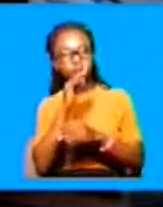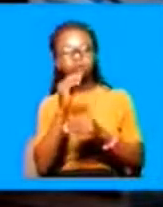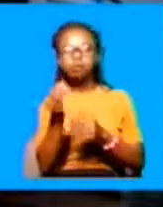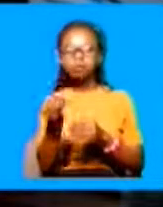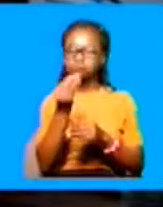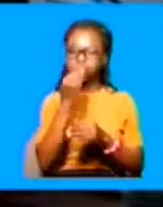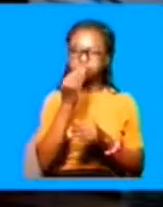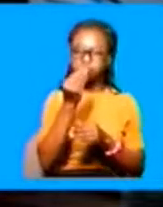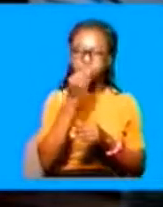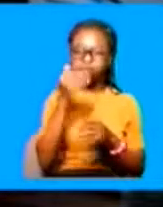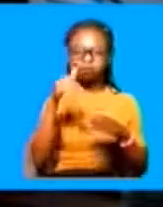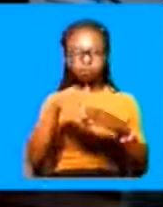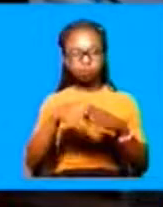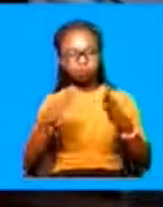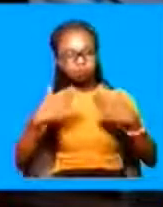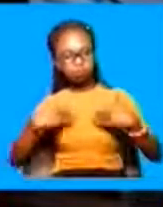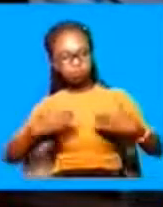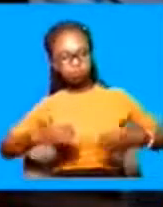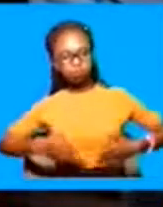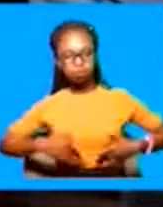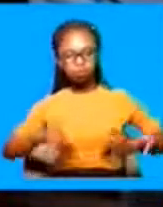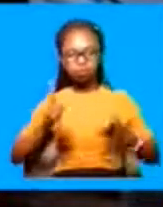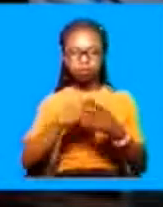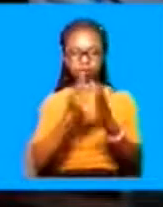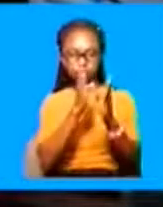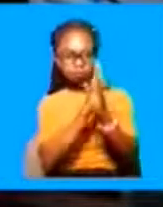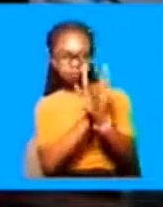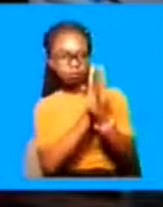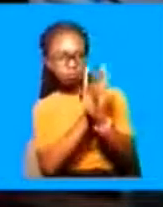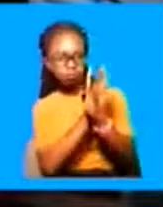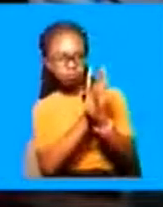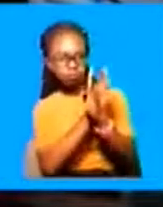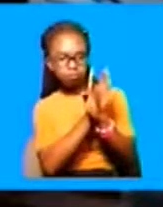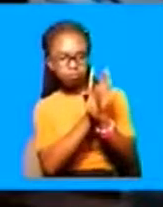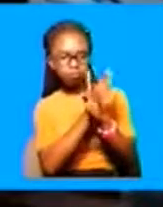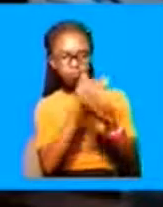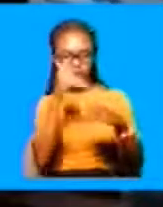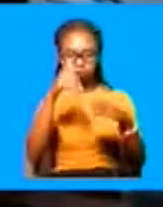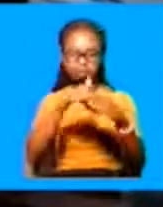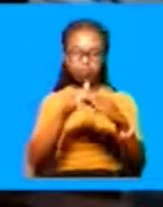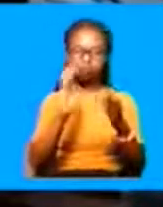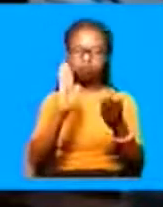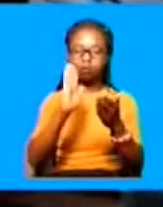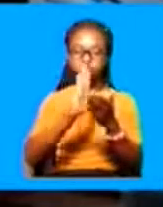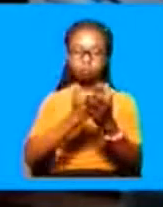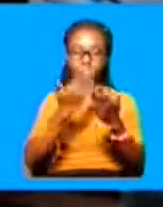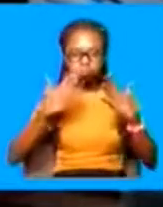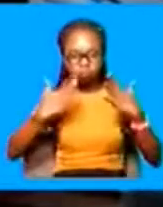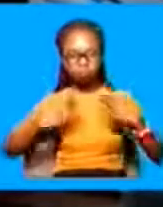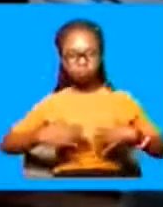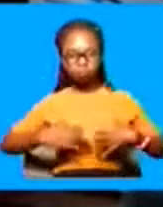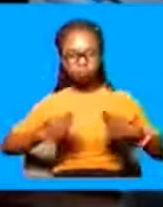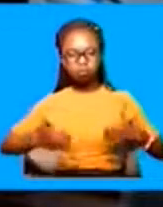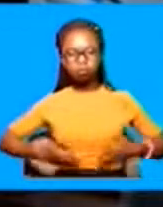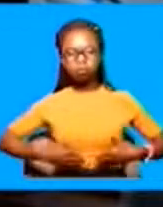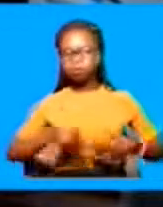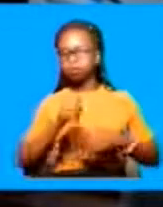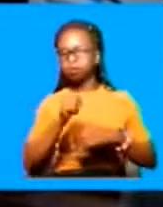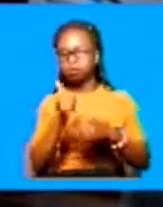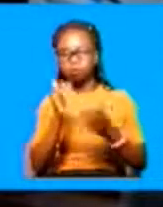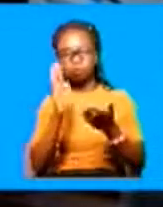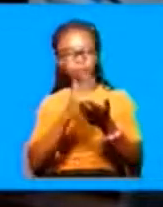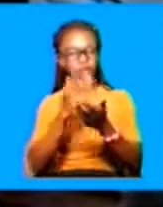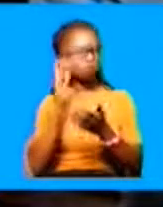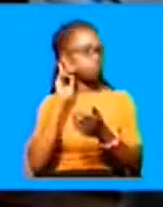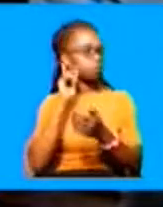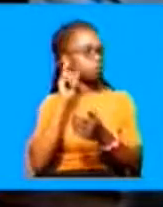chiemo mare, tiyudo ka thoro hide, gipondo ei nerves. To one of the nerves ma been affected en